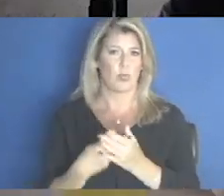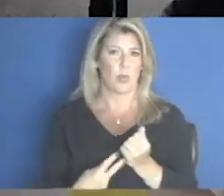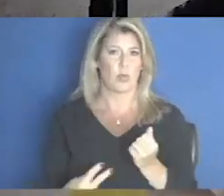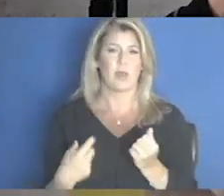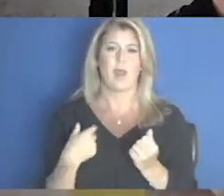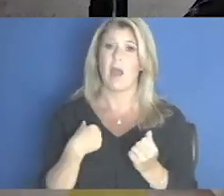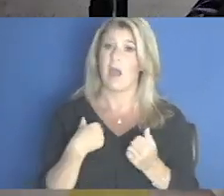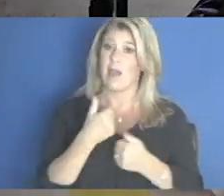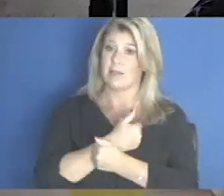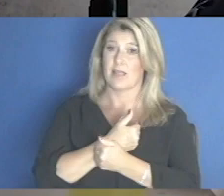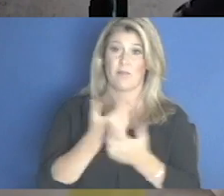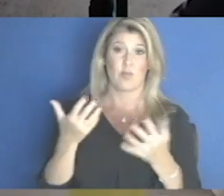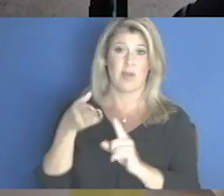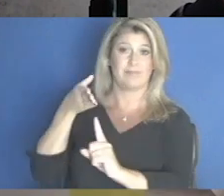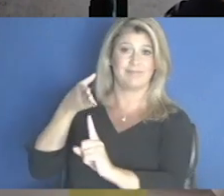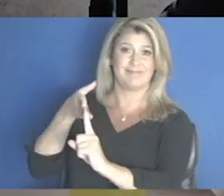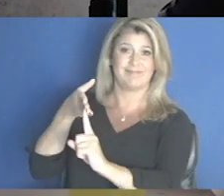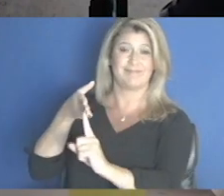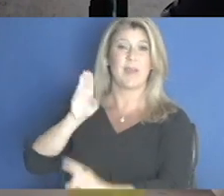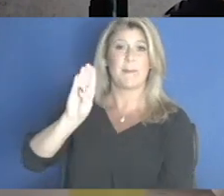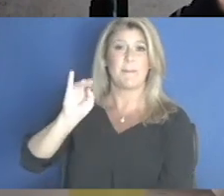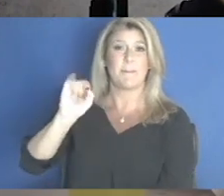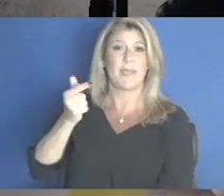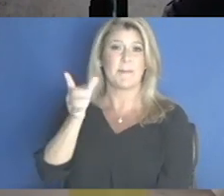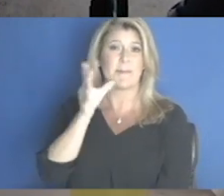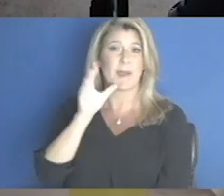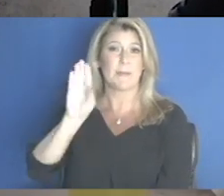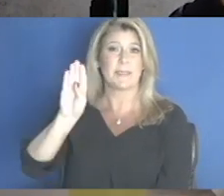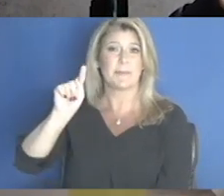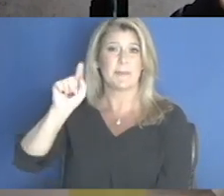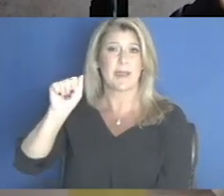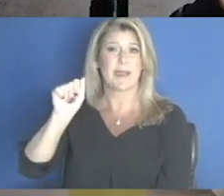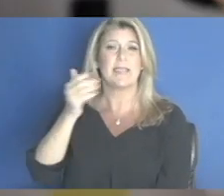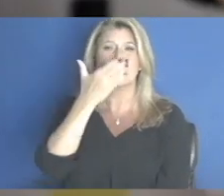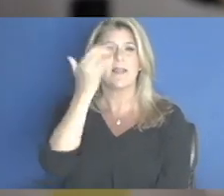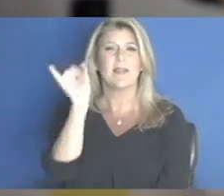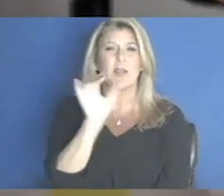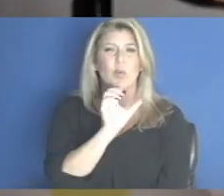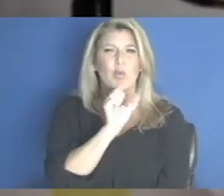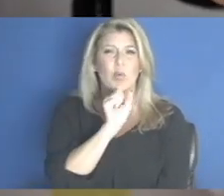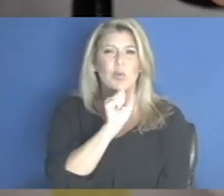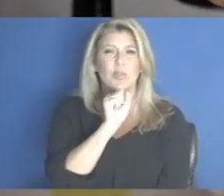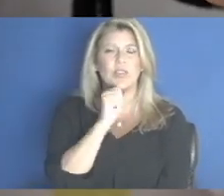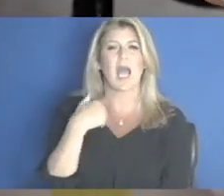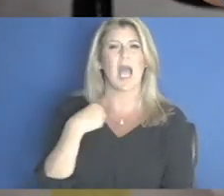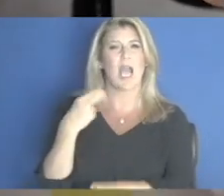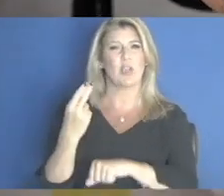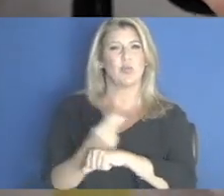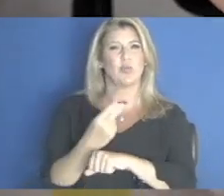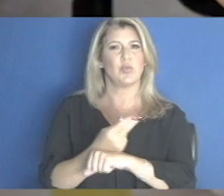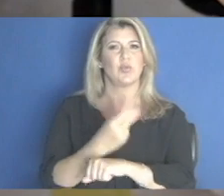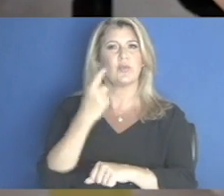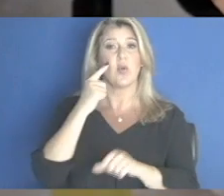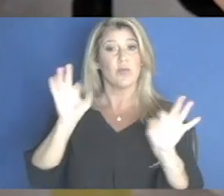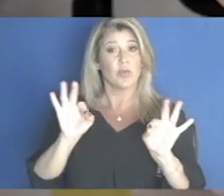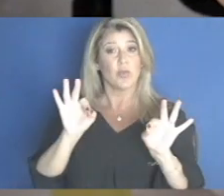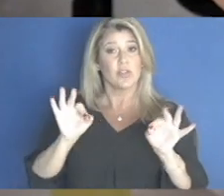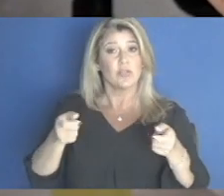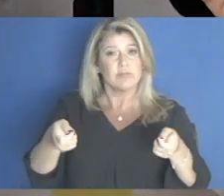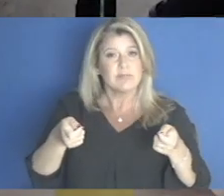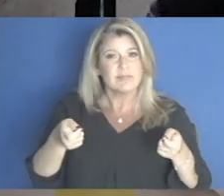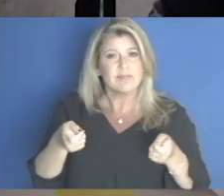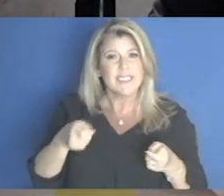I love Big Mama's Bottom because it smells like oranges. I love to use these for inside of